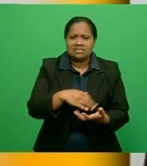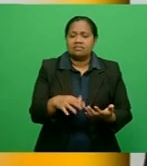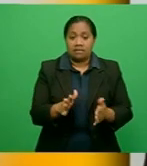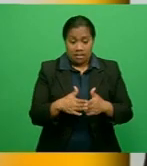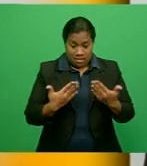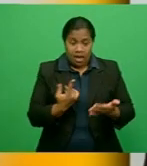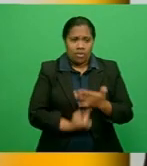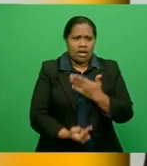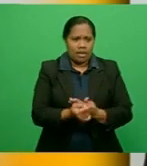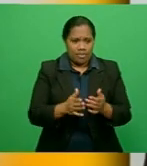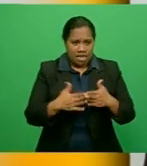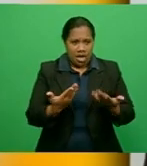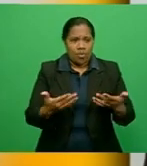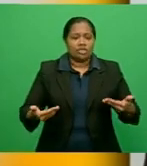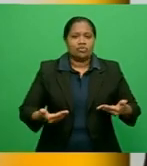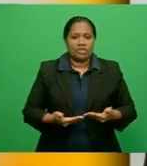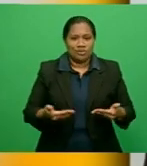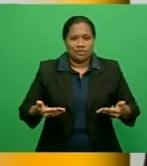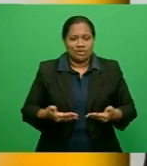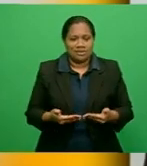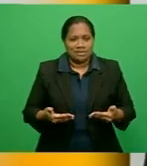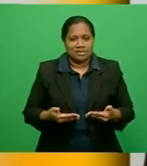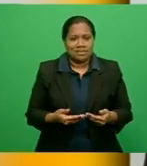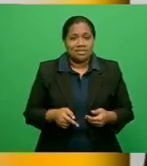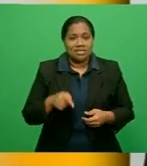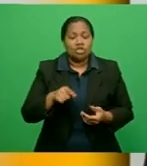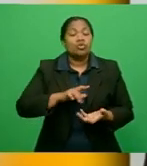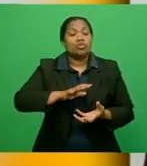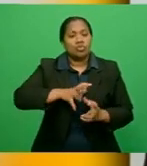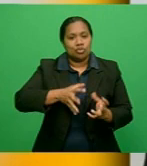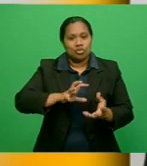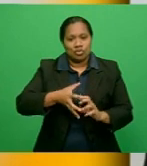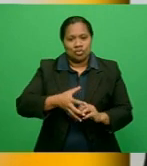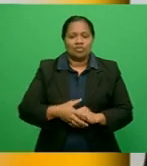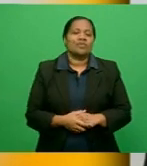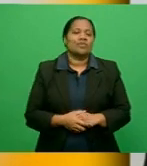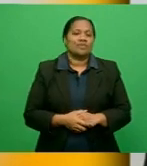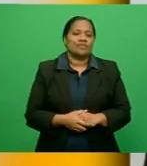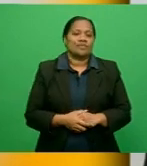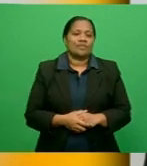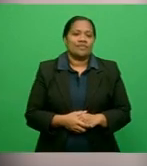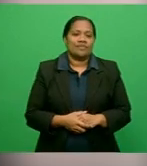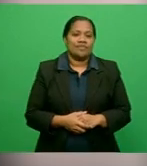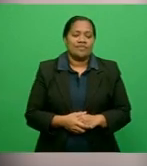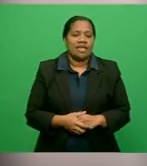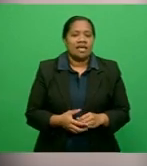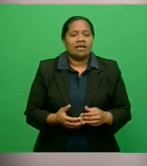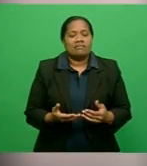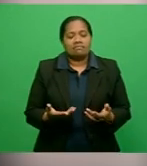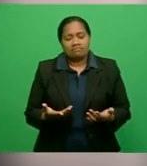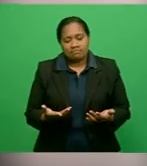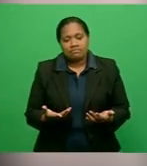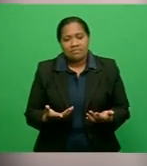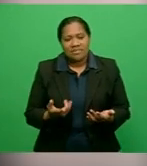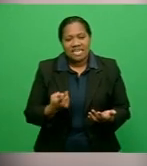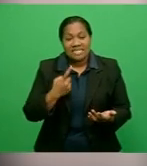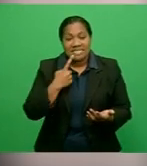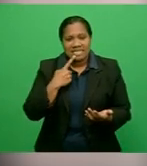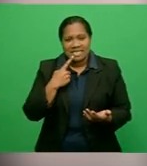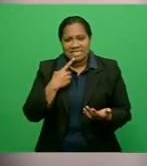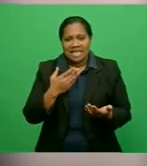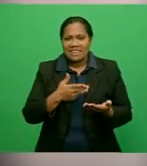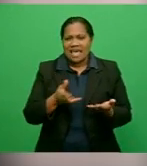I want to introduce it as a juice. So it's slightly tastier than the ones